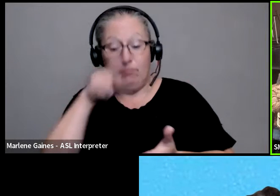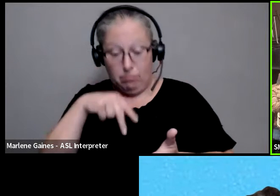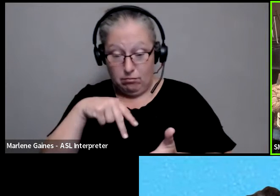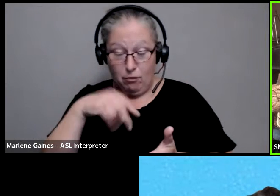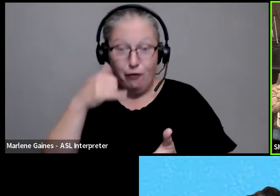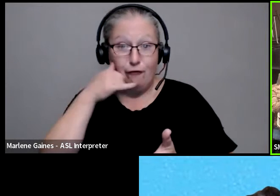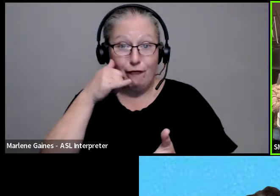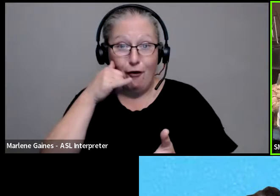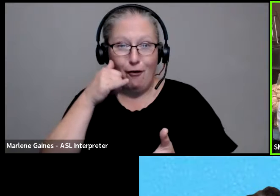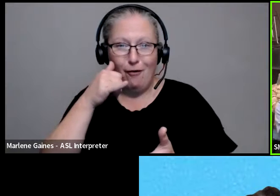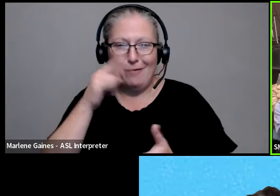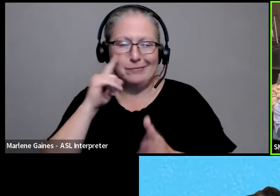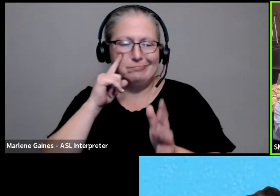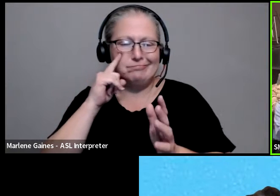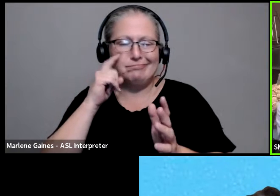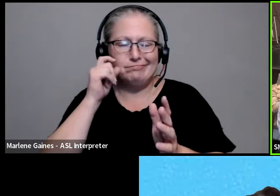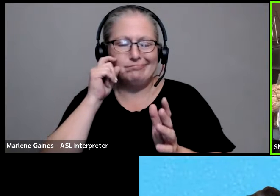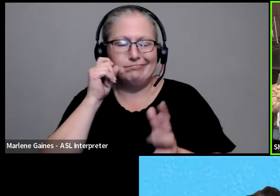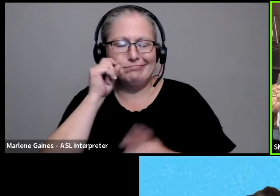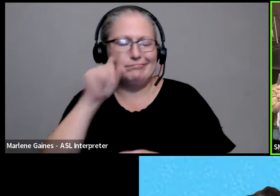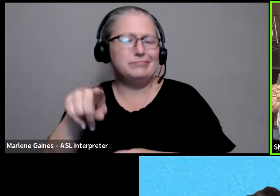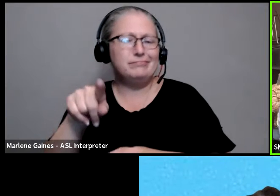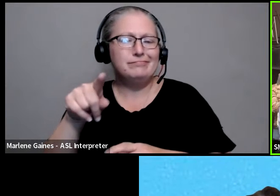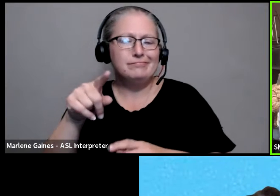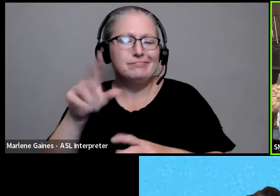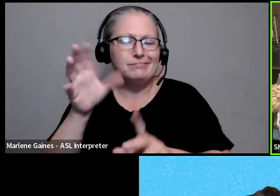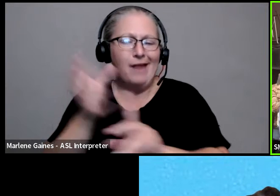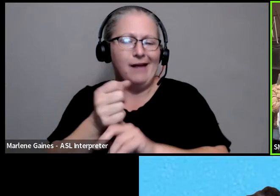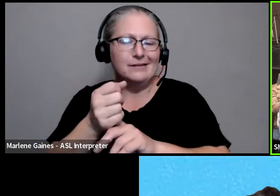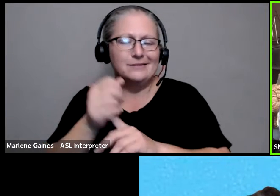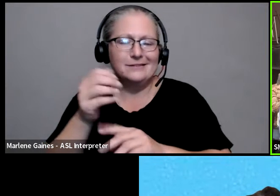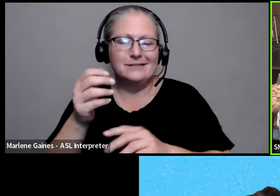phone, you know, we're able to spot it pretty quickly.